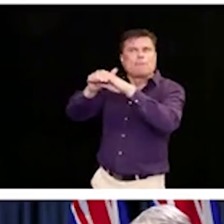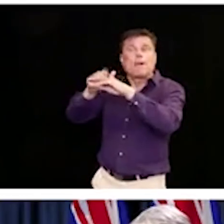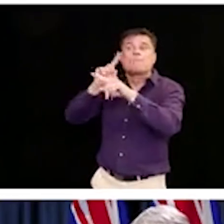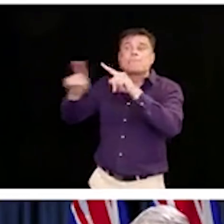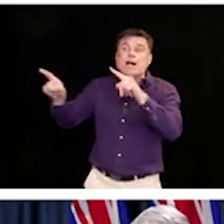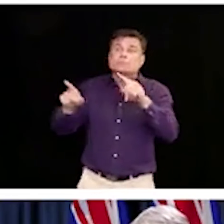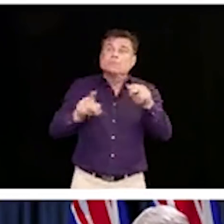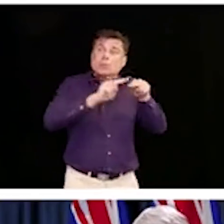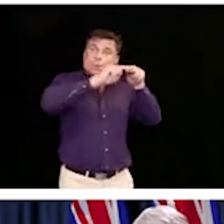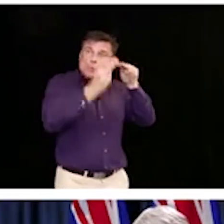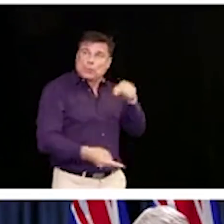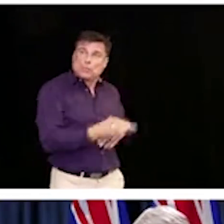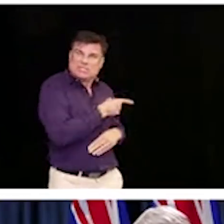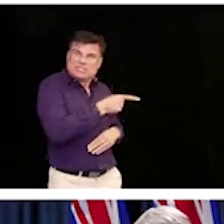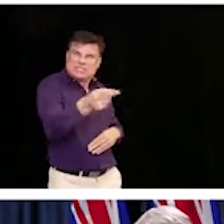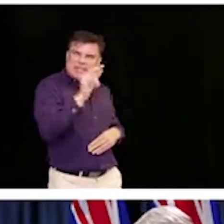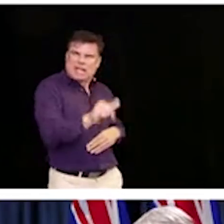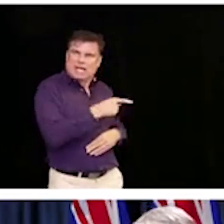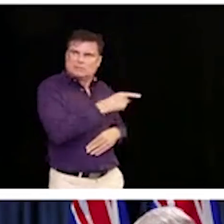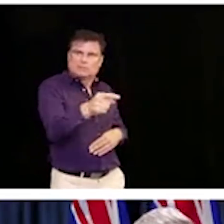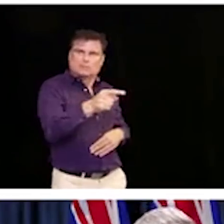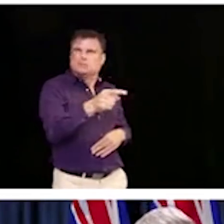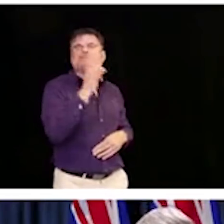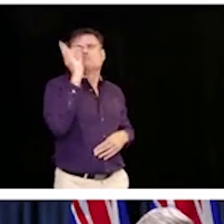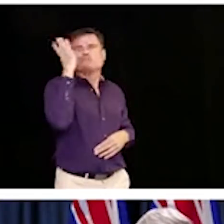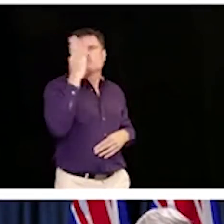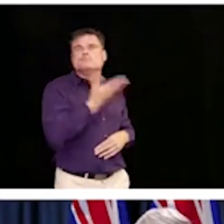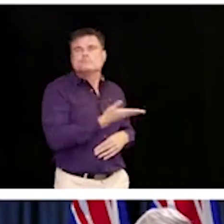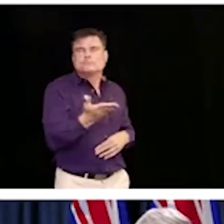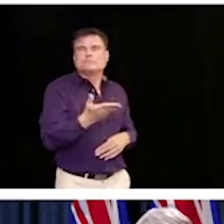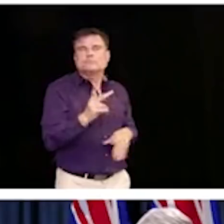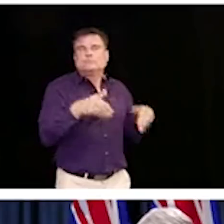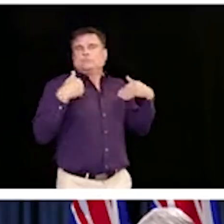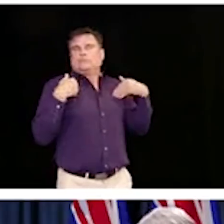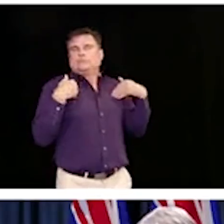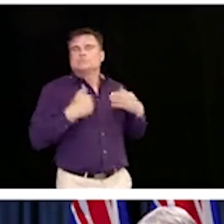drops have been very significant. Next slide.